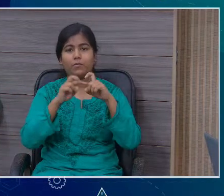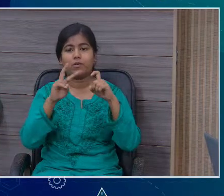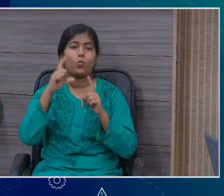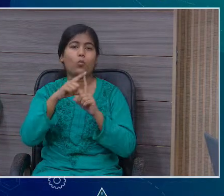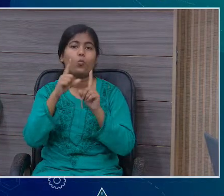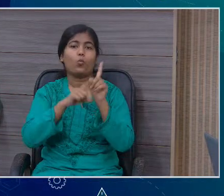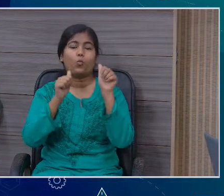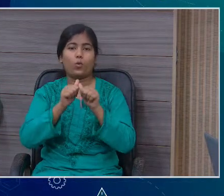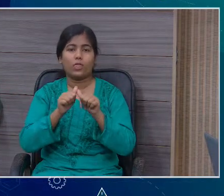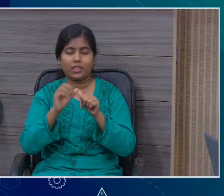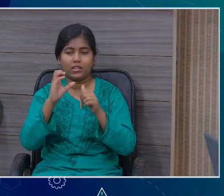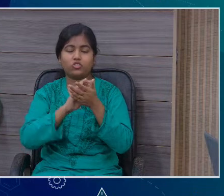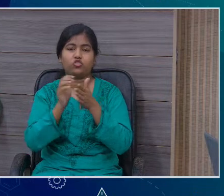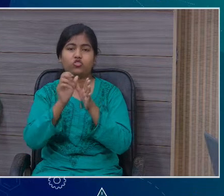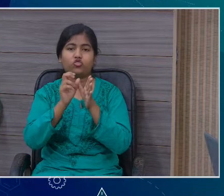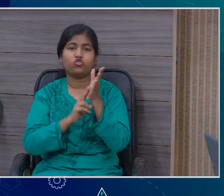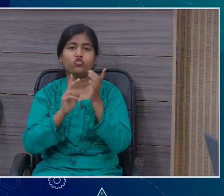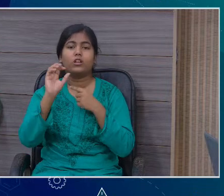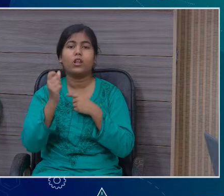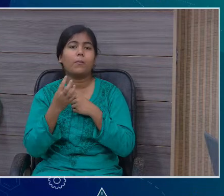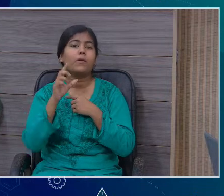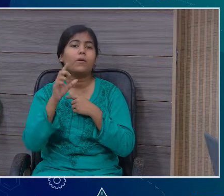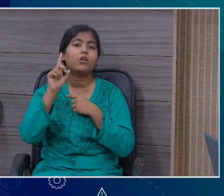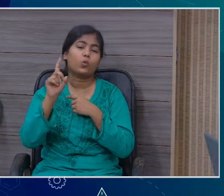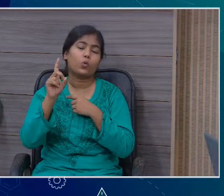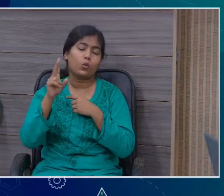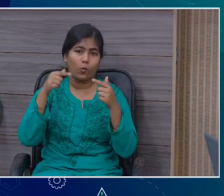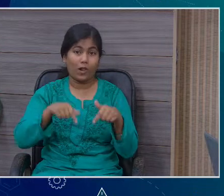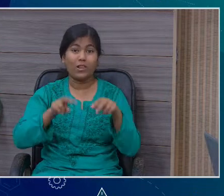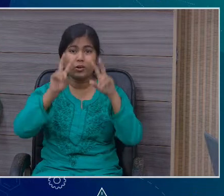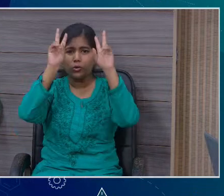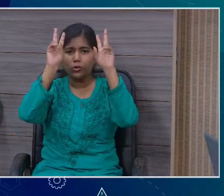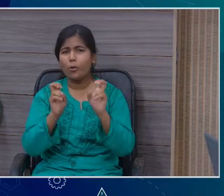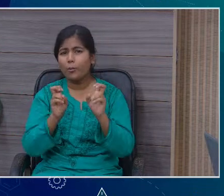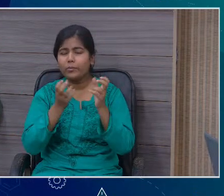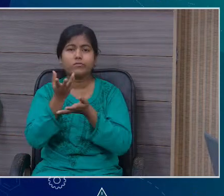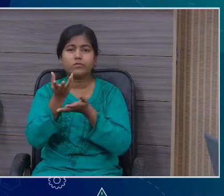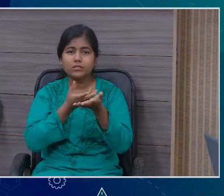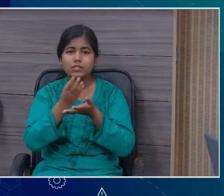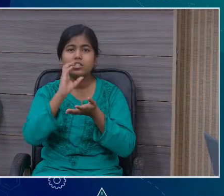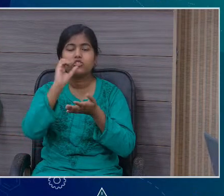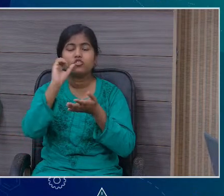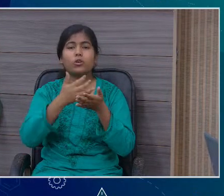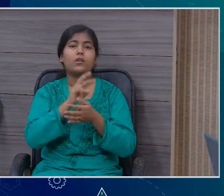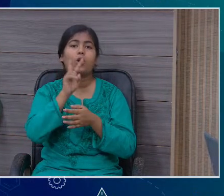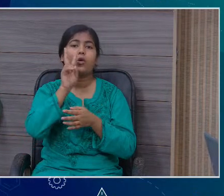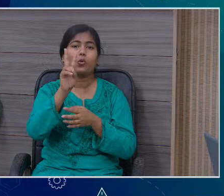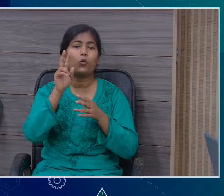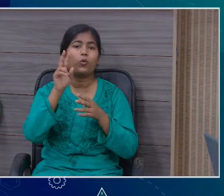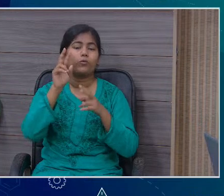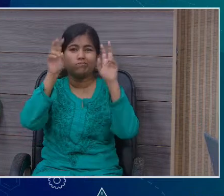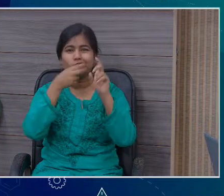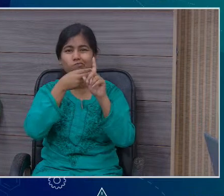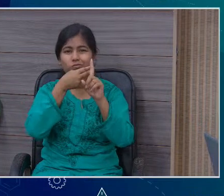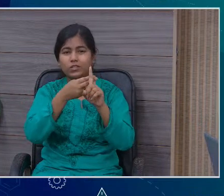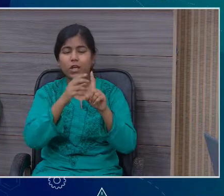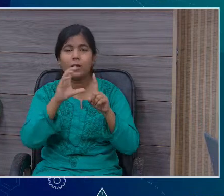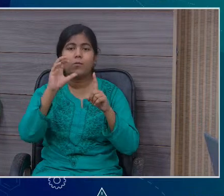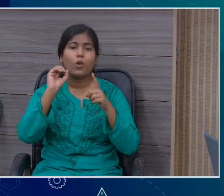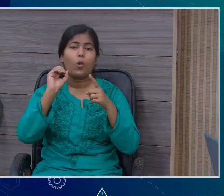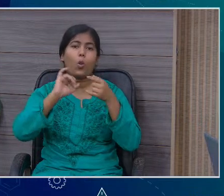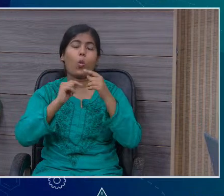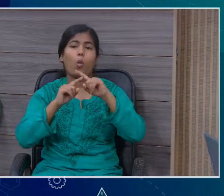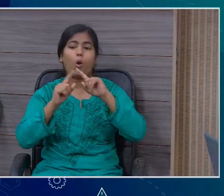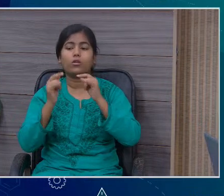12. And the topic we are going to discuss is chapter number 2, The Lost Spring. This is from your book Flamingo. If you